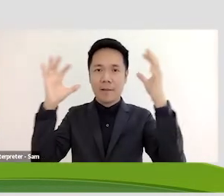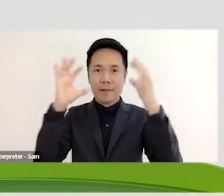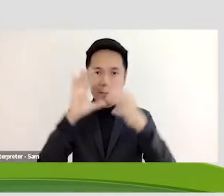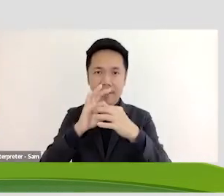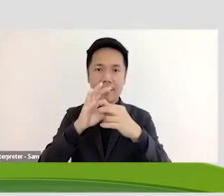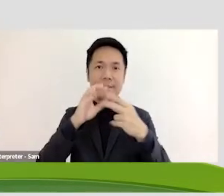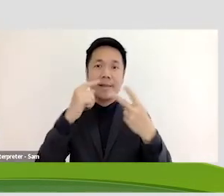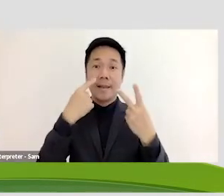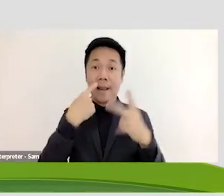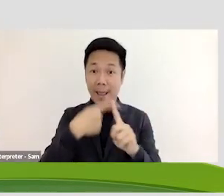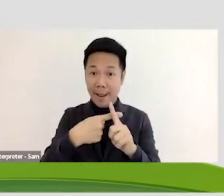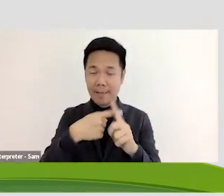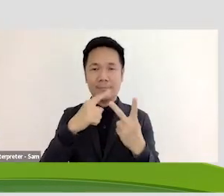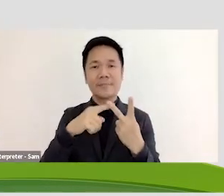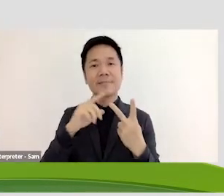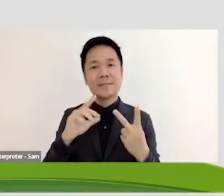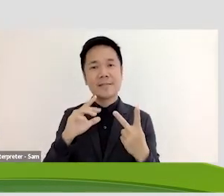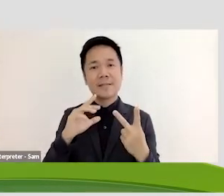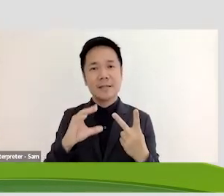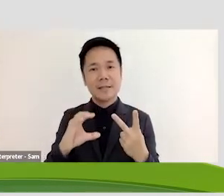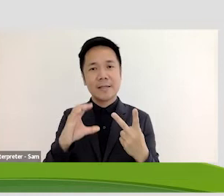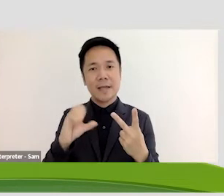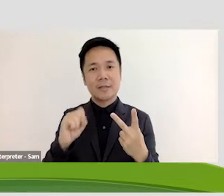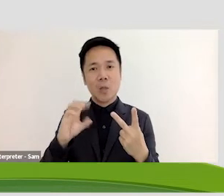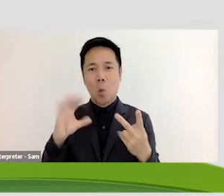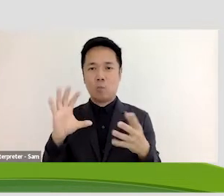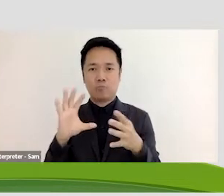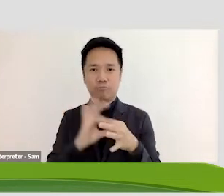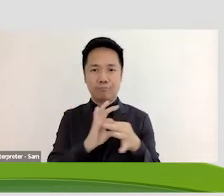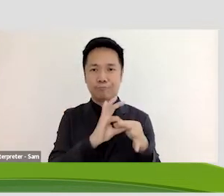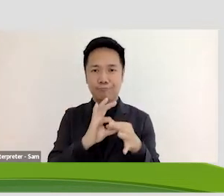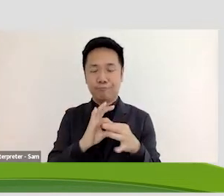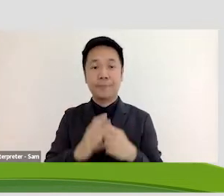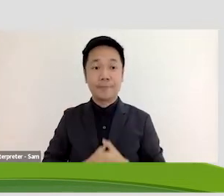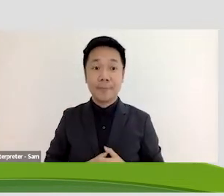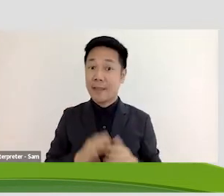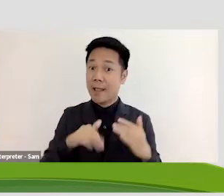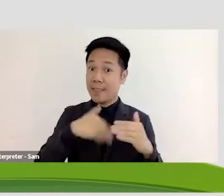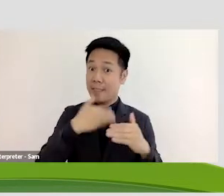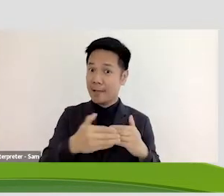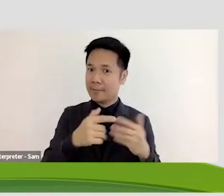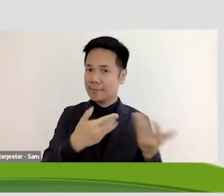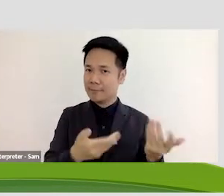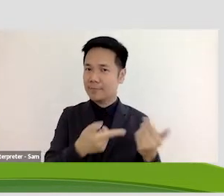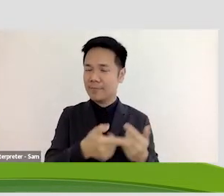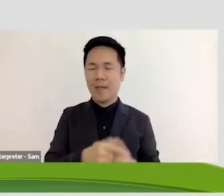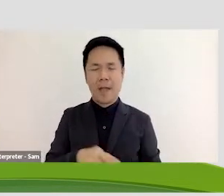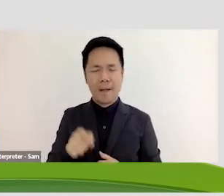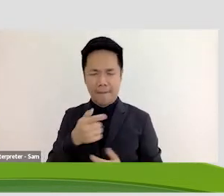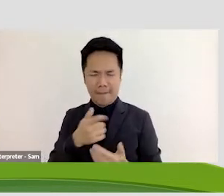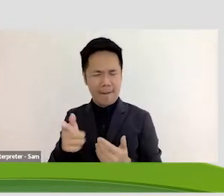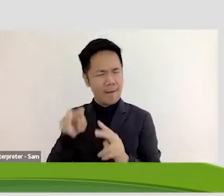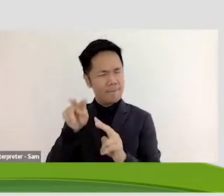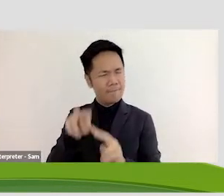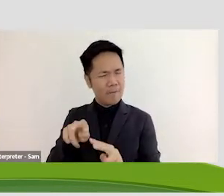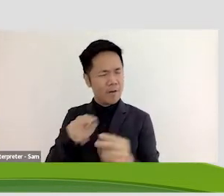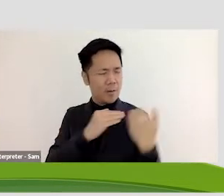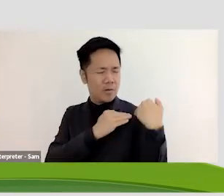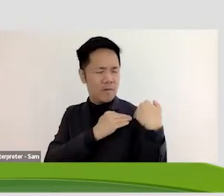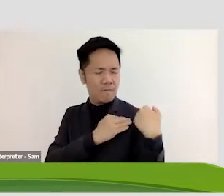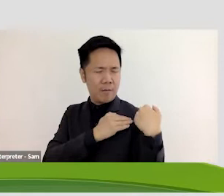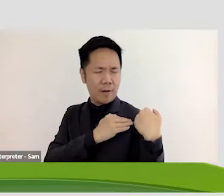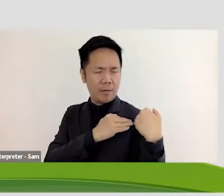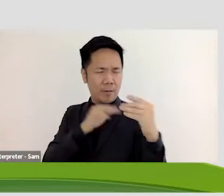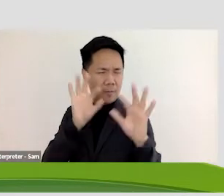pillar is focused on establish a comprehensive monitoring and accountability framework to